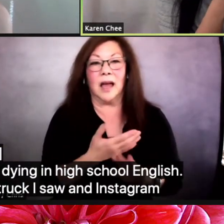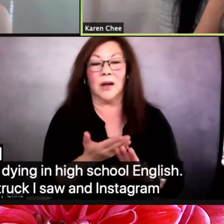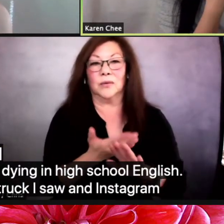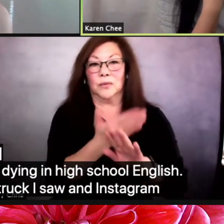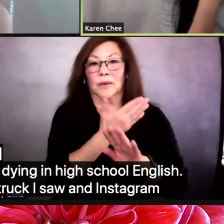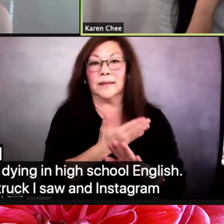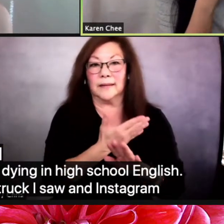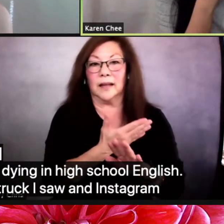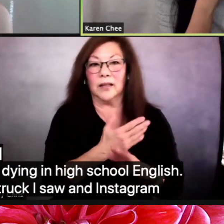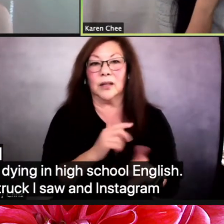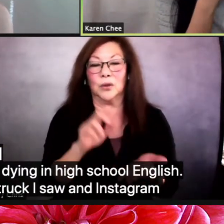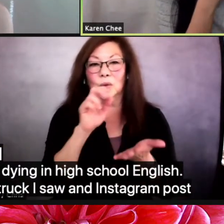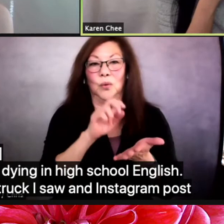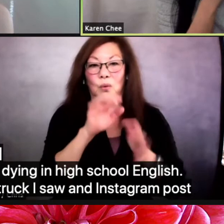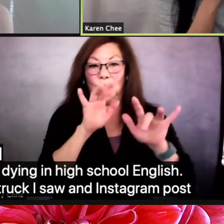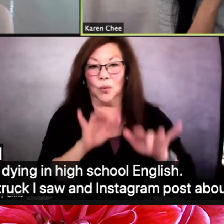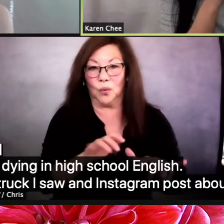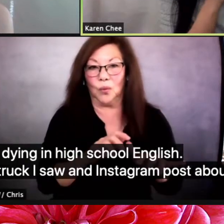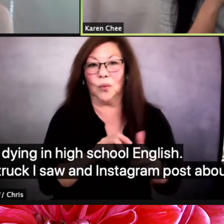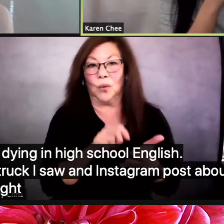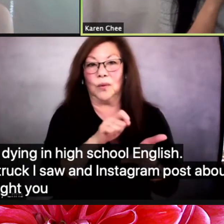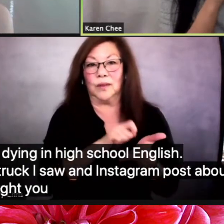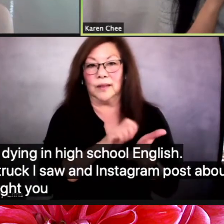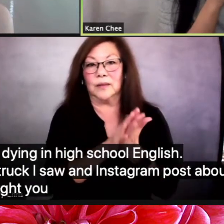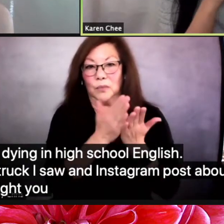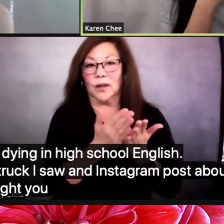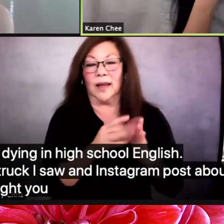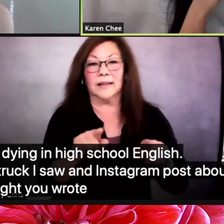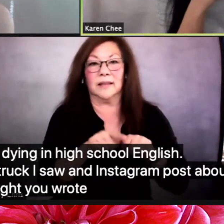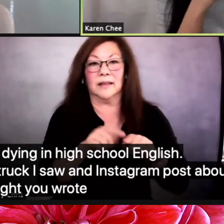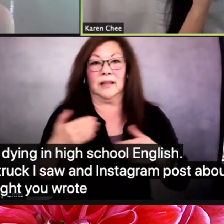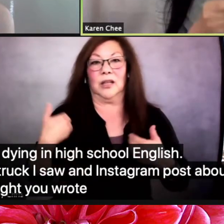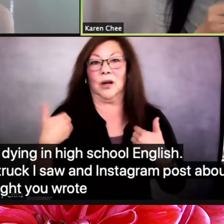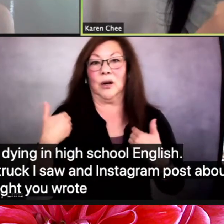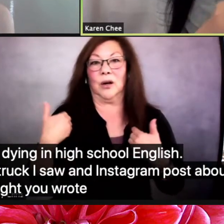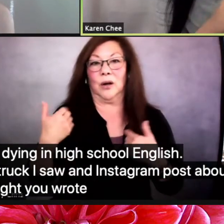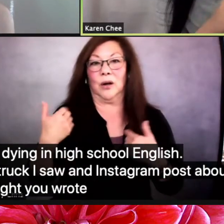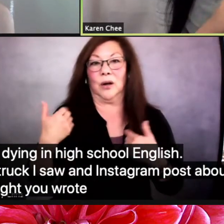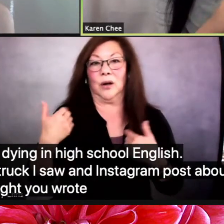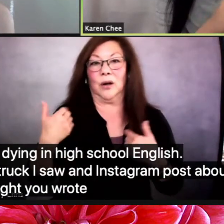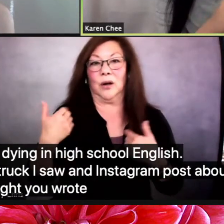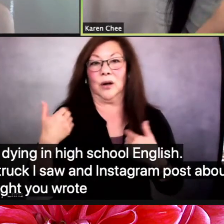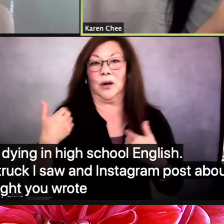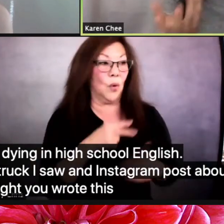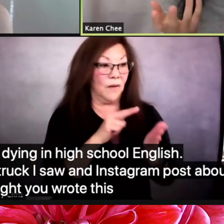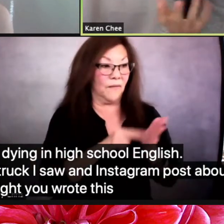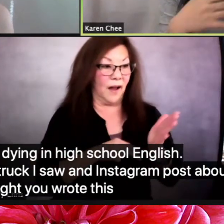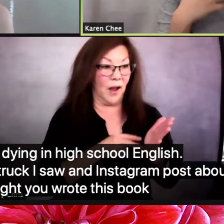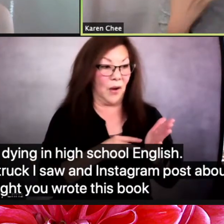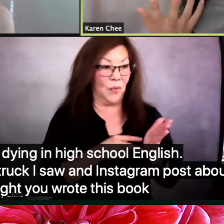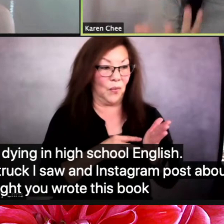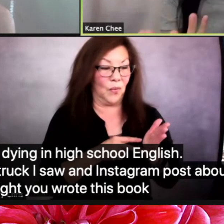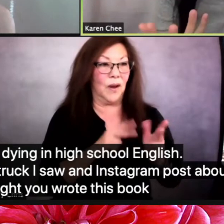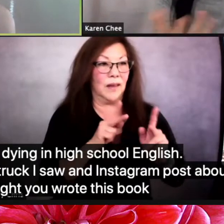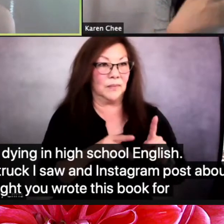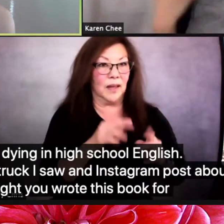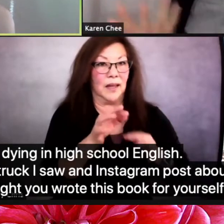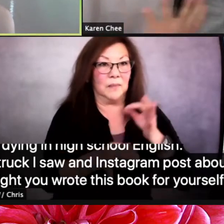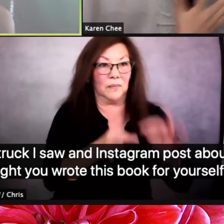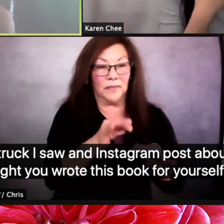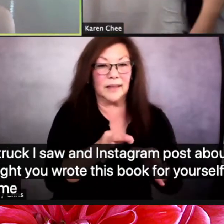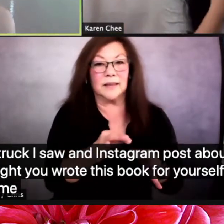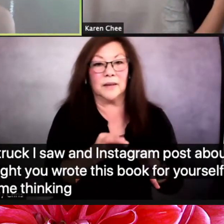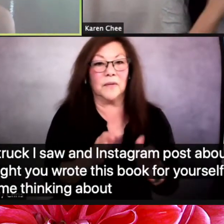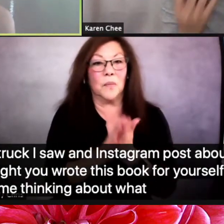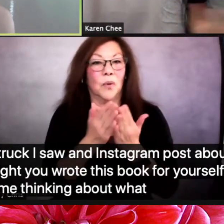person. And that sort of, got me to thinking about, like, what if I read this book in place of As I Lay Dying in high Mm, school when I